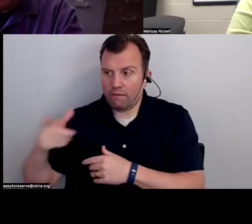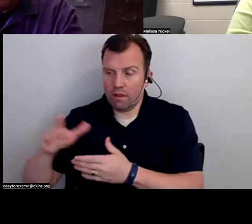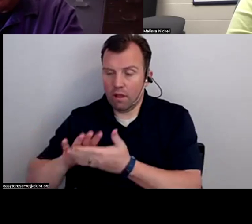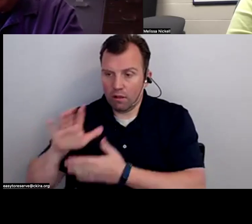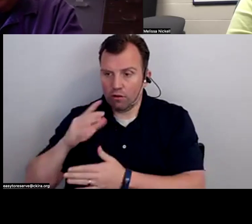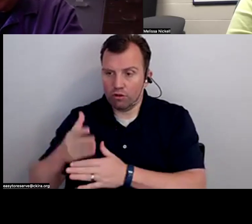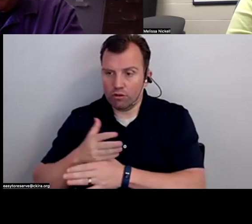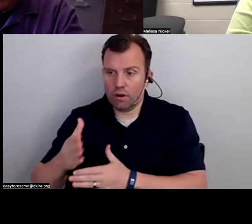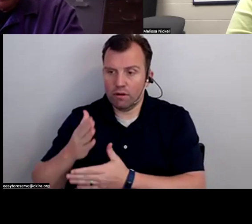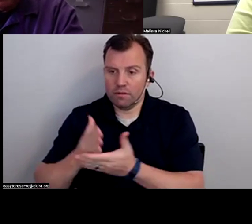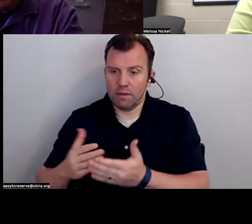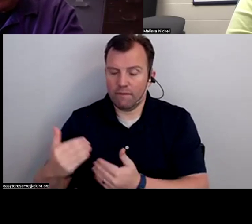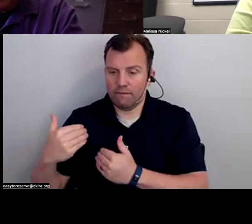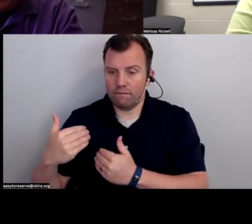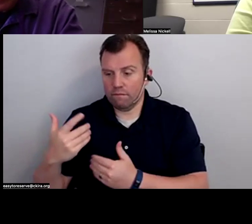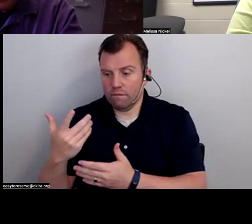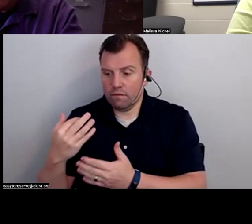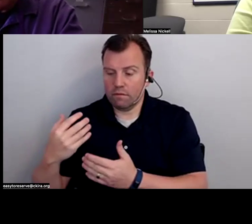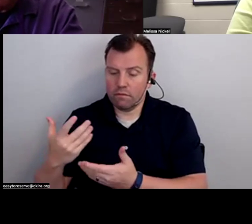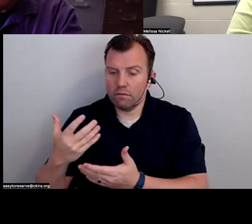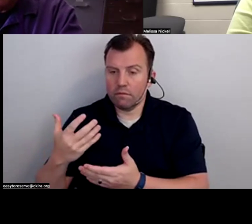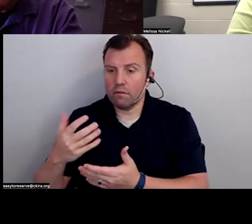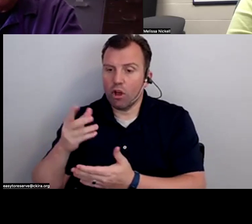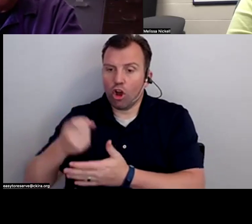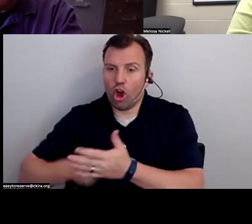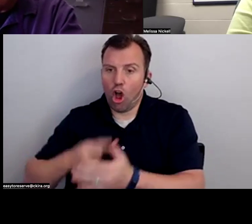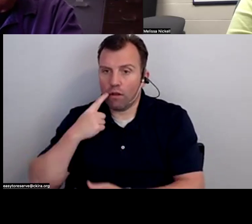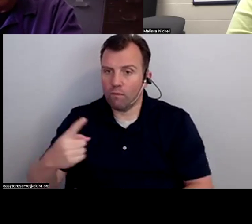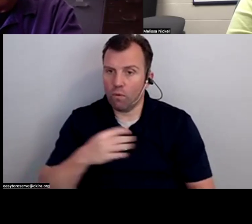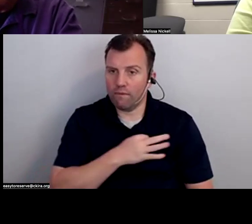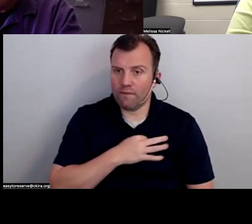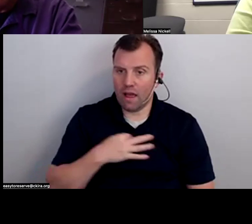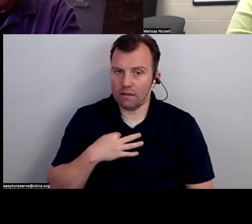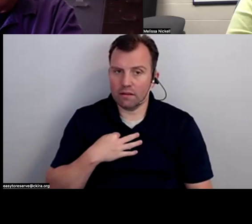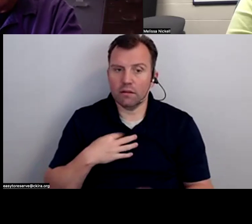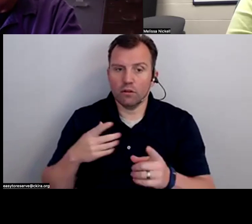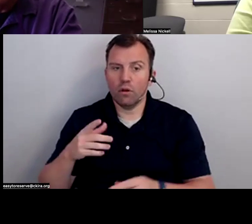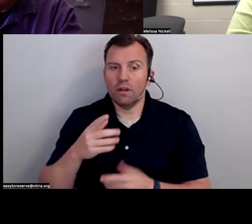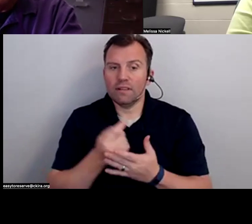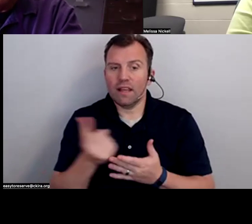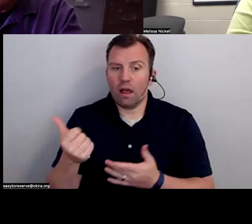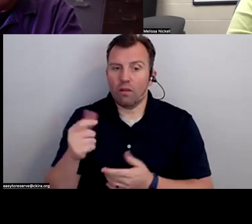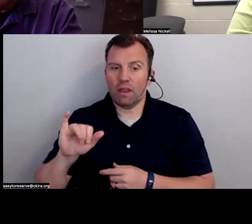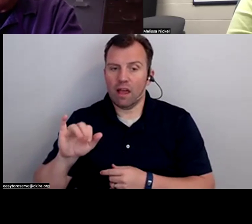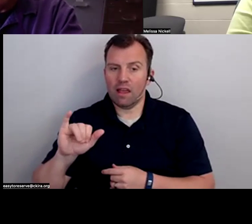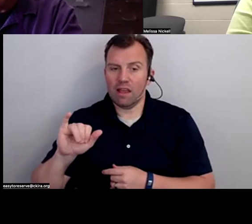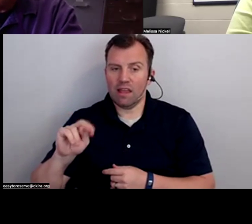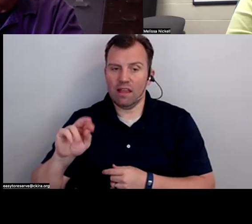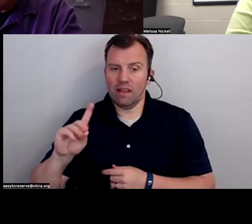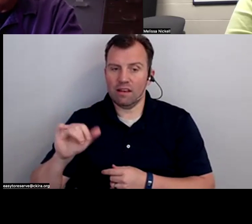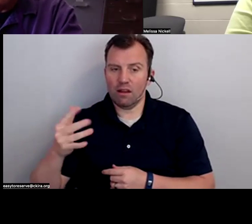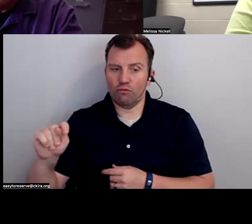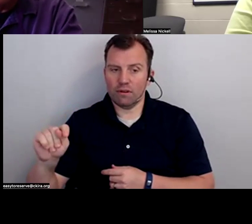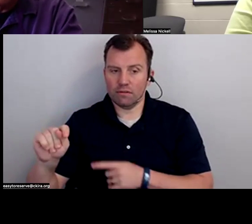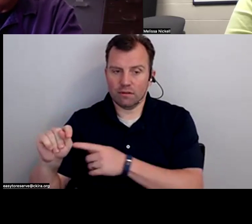faculty costs, but I would say if you're looking at indirect costs, take that indirect costs out of that 125, and that's probably going to